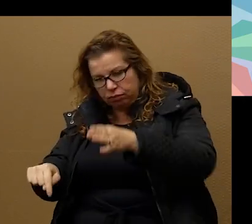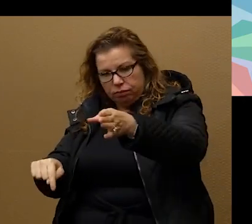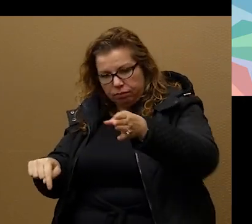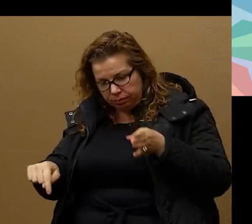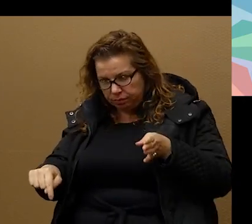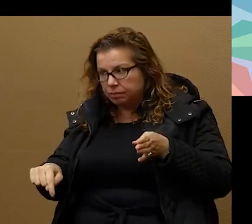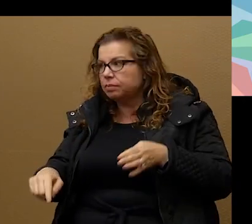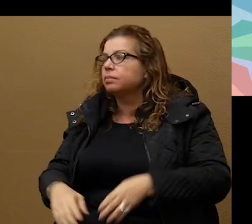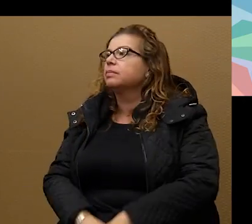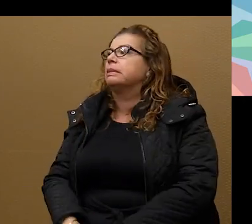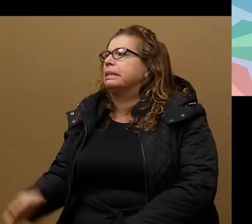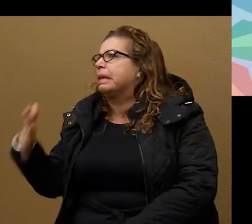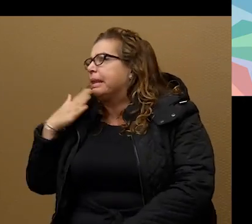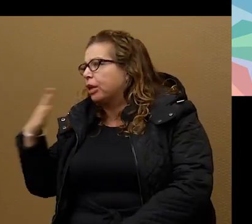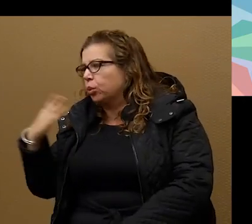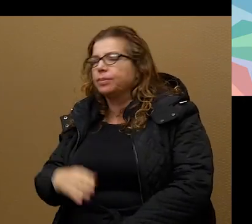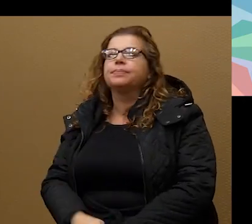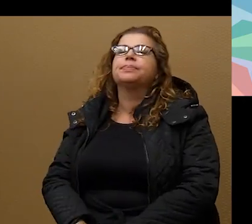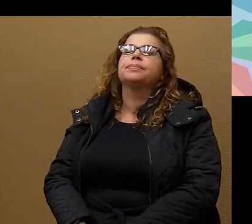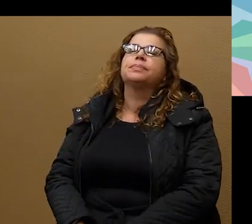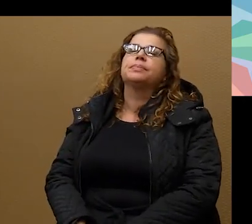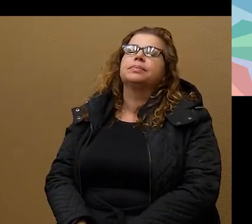Thank you. Okay.